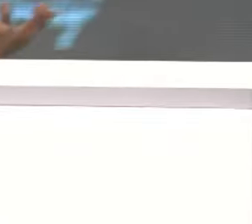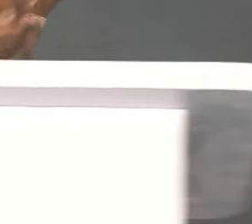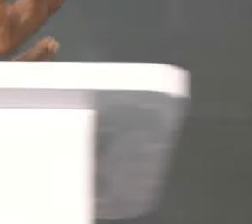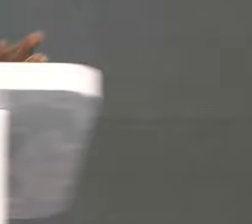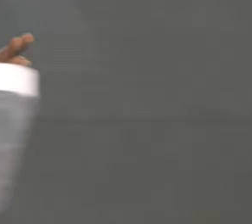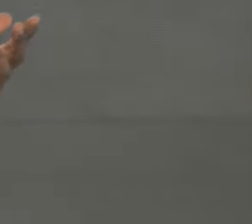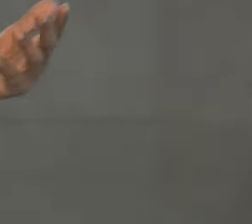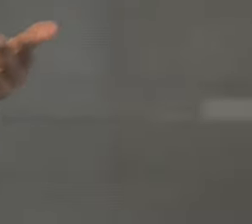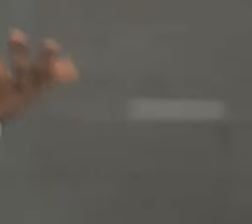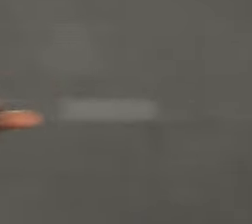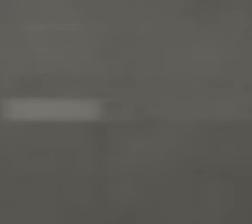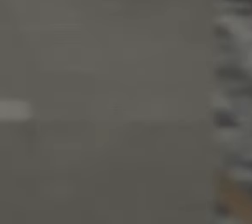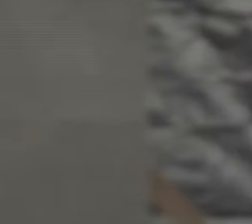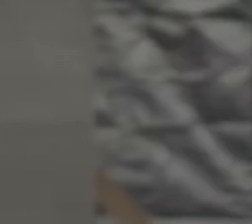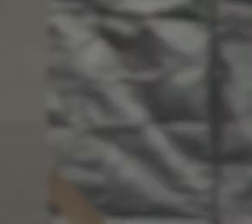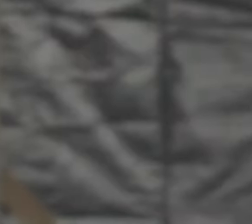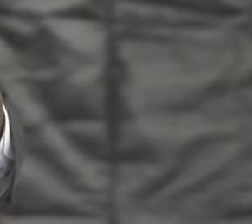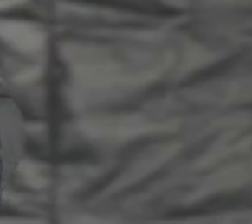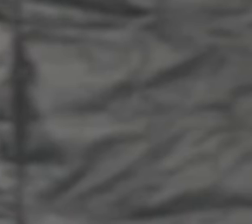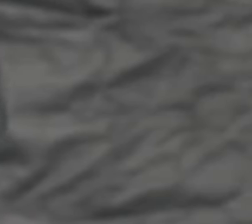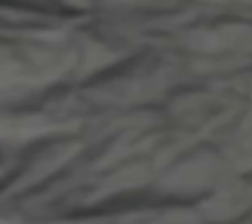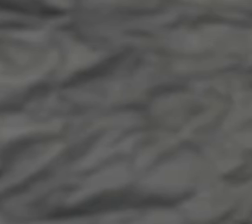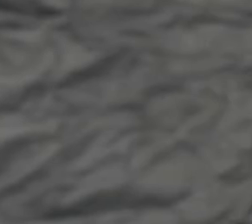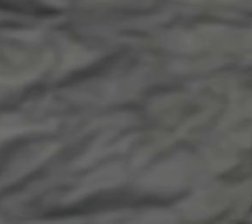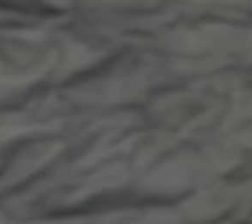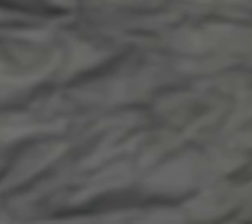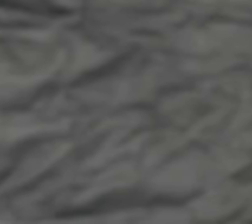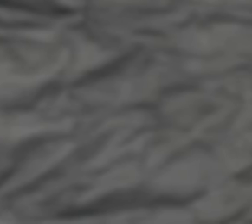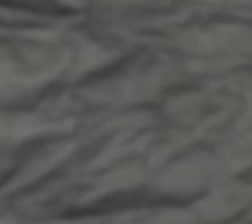lady? You say the lady is beautiful.